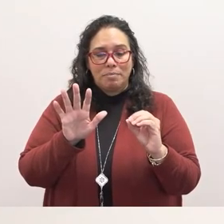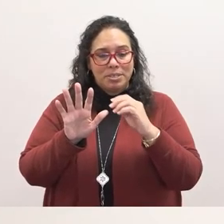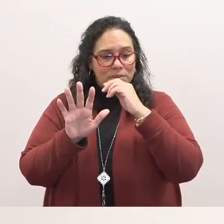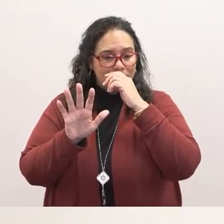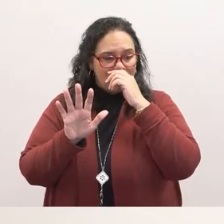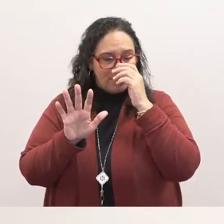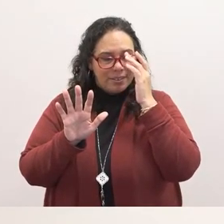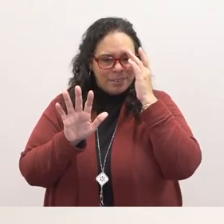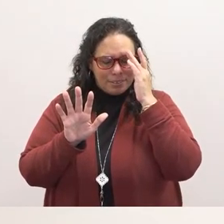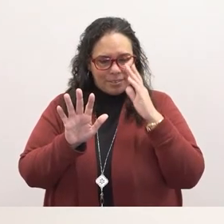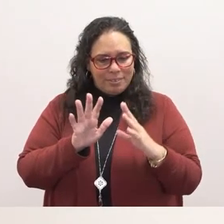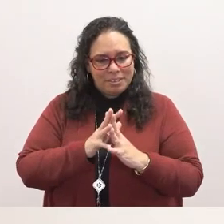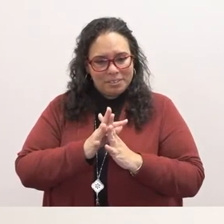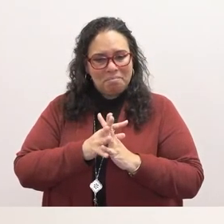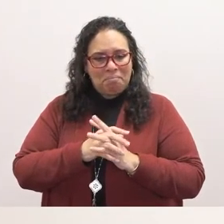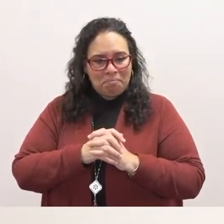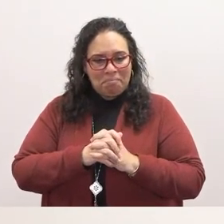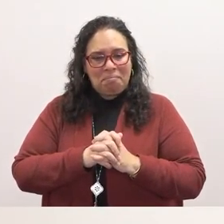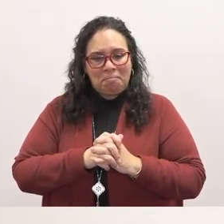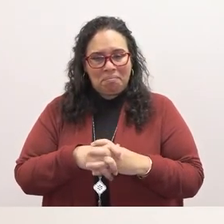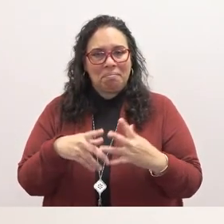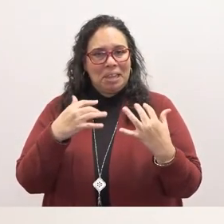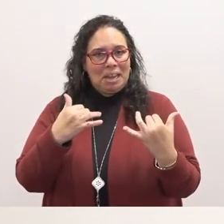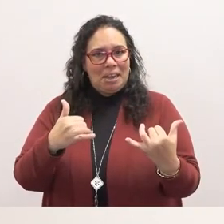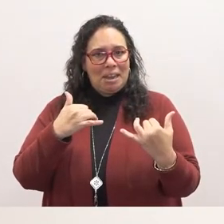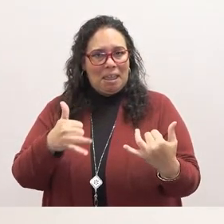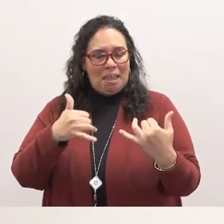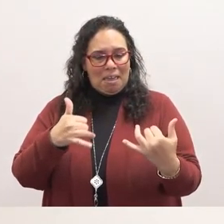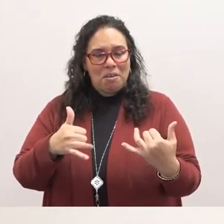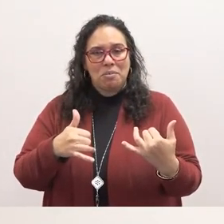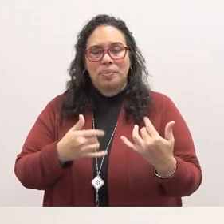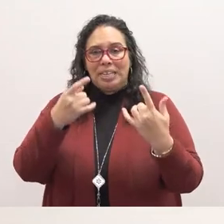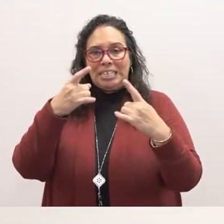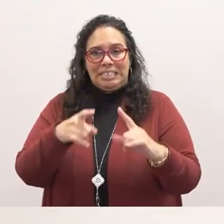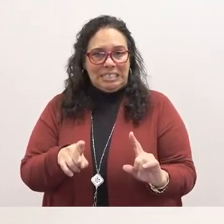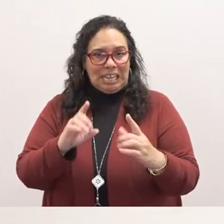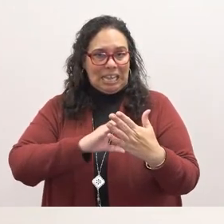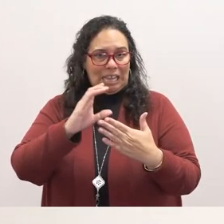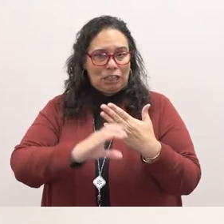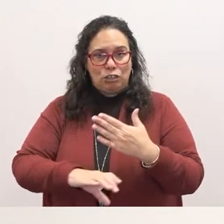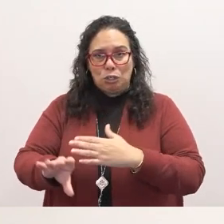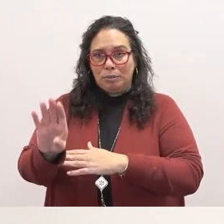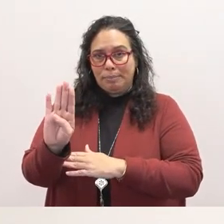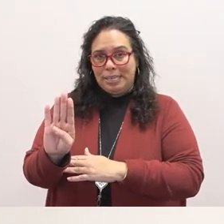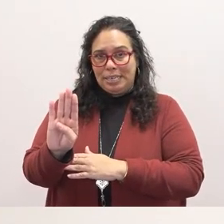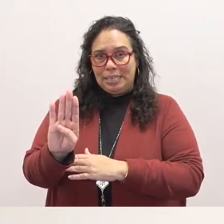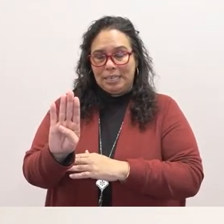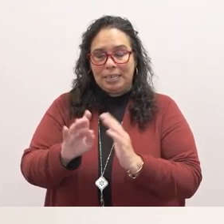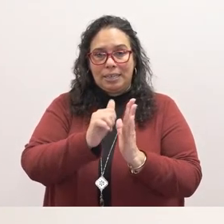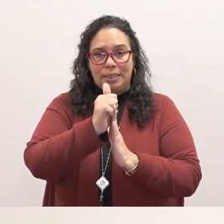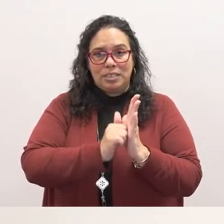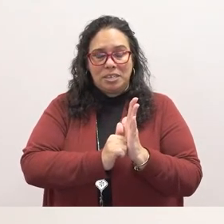Thank you, Letitia. Thank you. Now we will move to consent calendar B on the agenda.